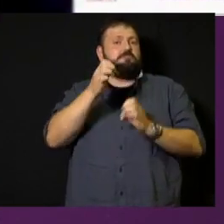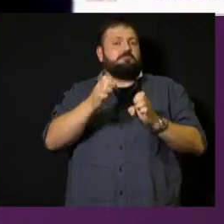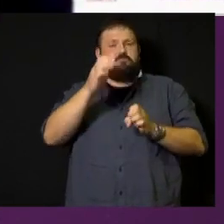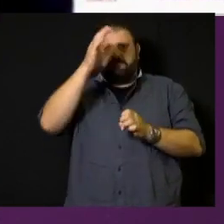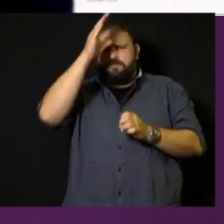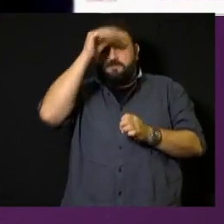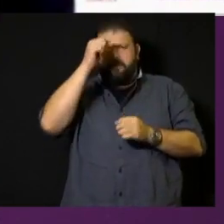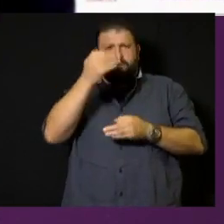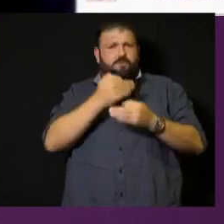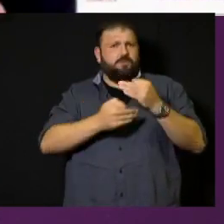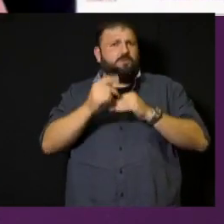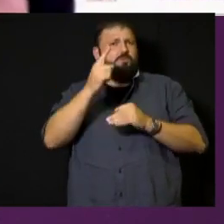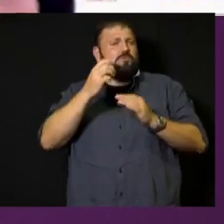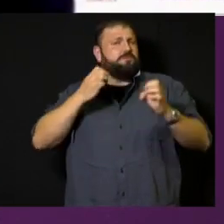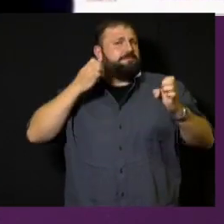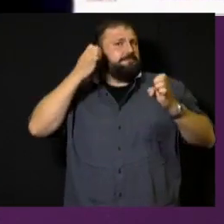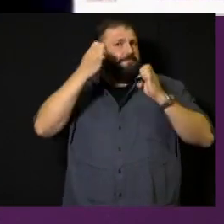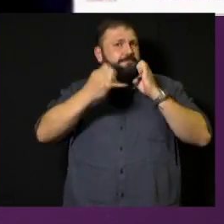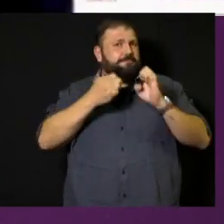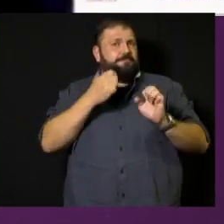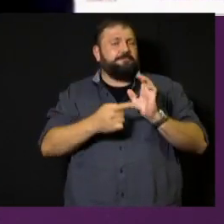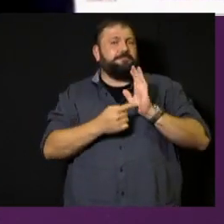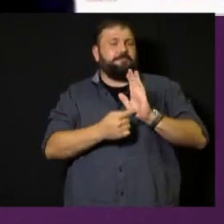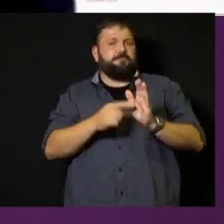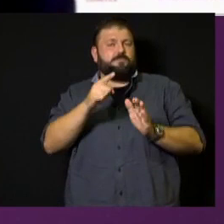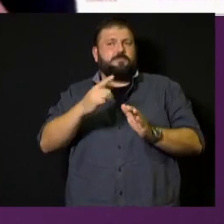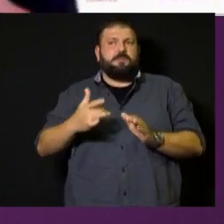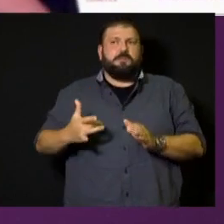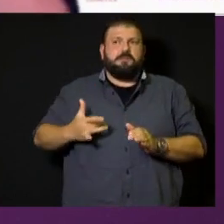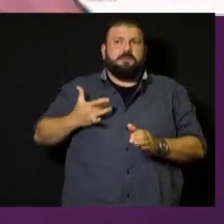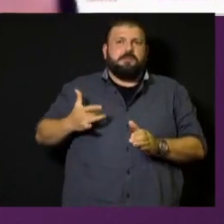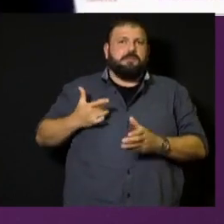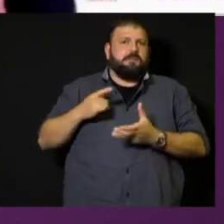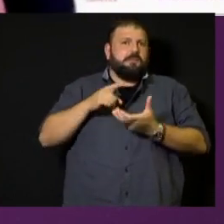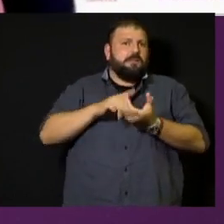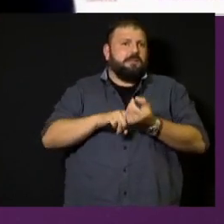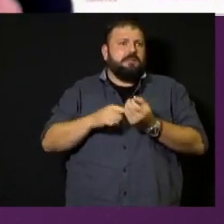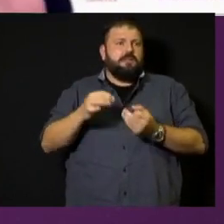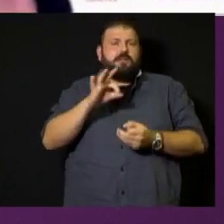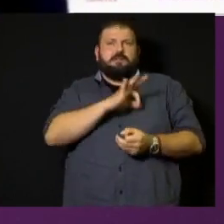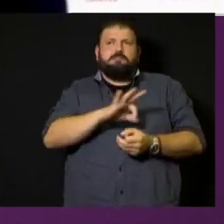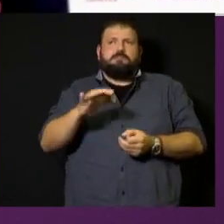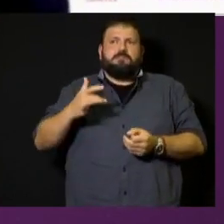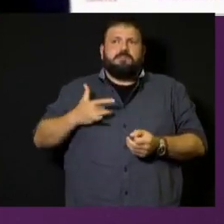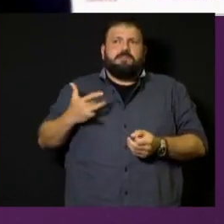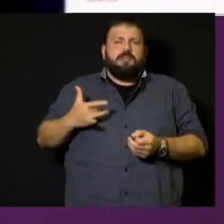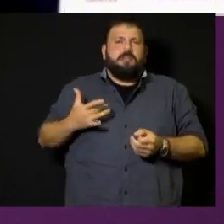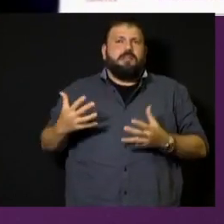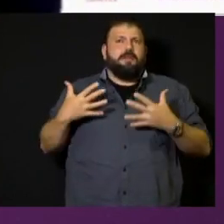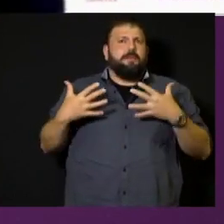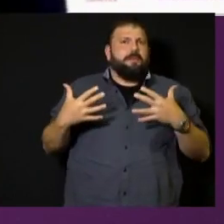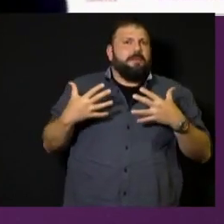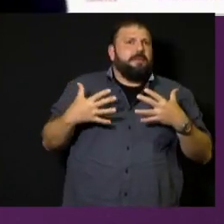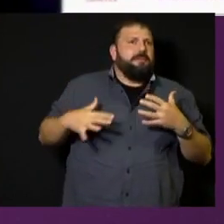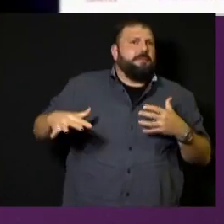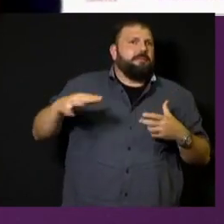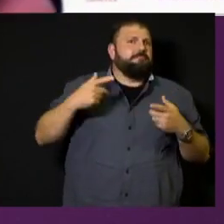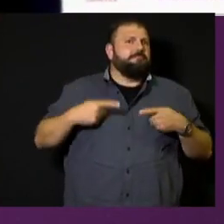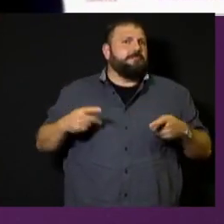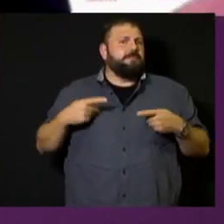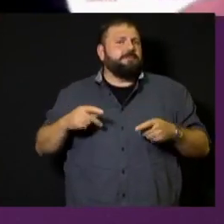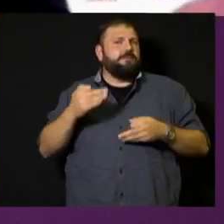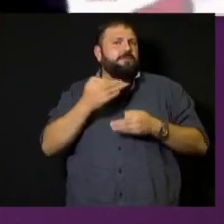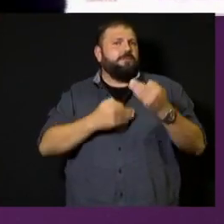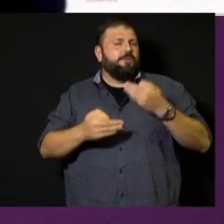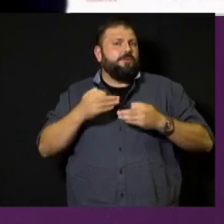an online. I remember that a traditional event, the warmth, the frequencies. I don't know